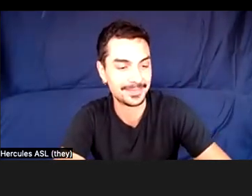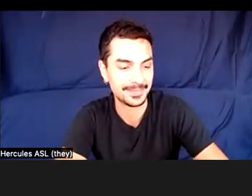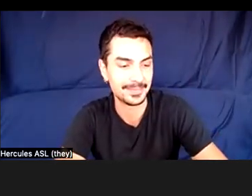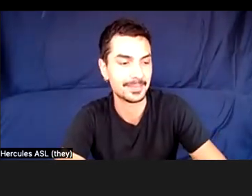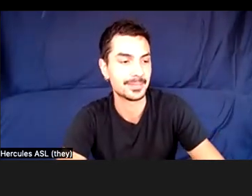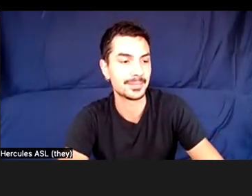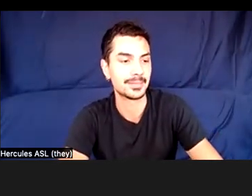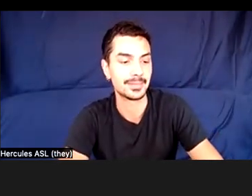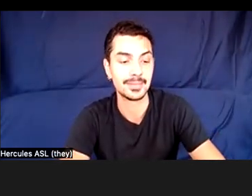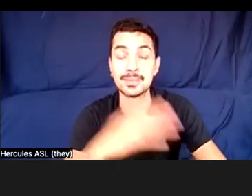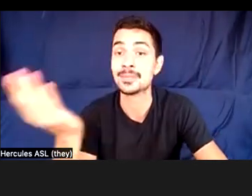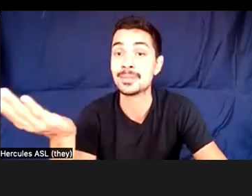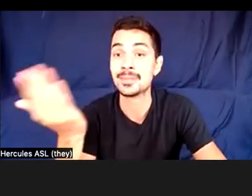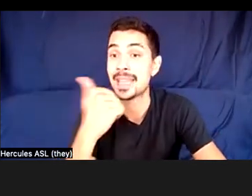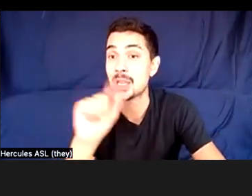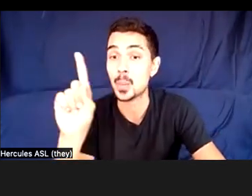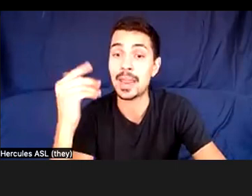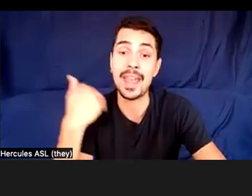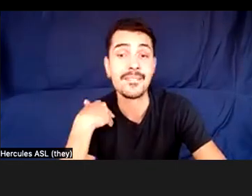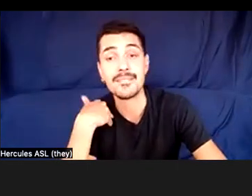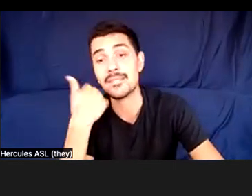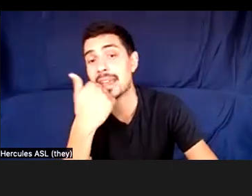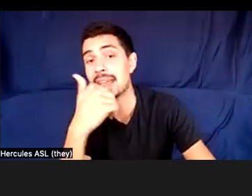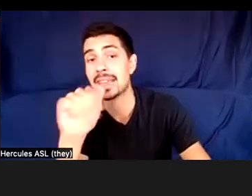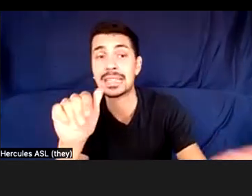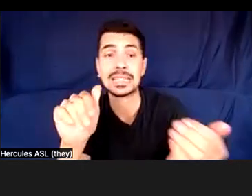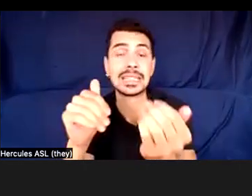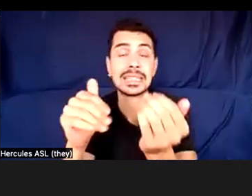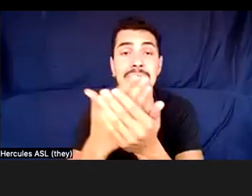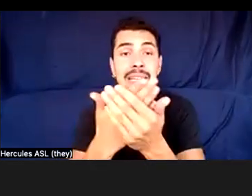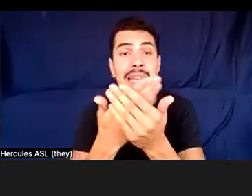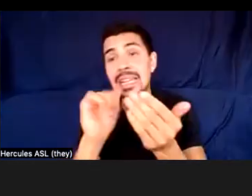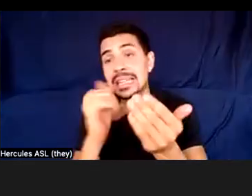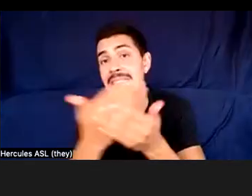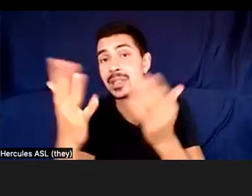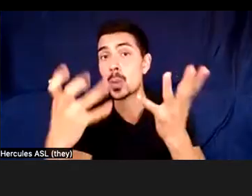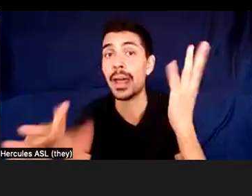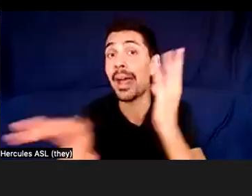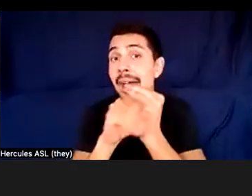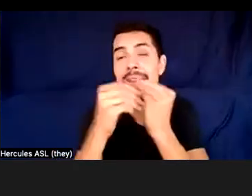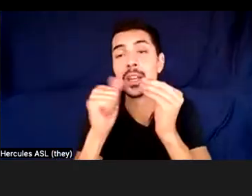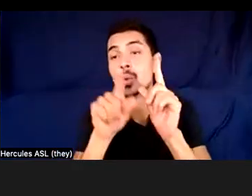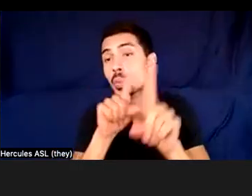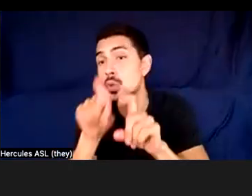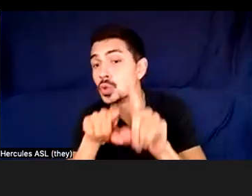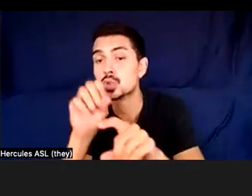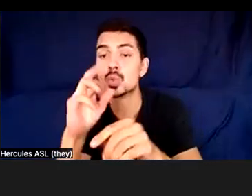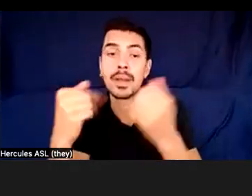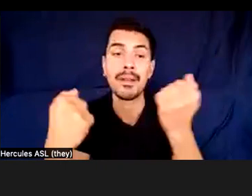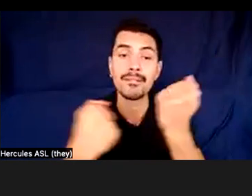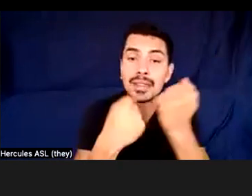So does anybody have anything to add? Any questions or